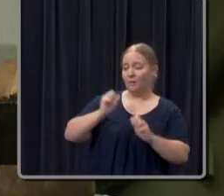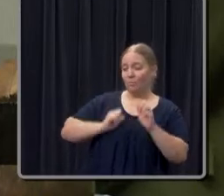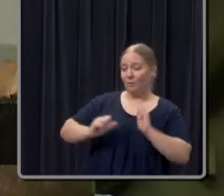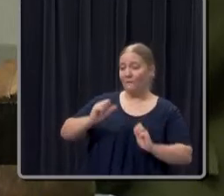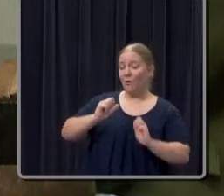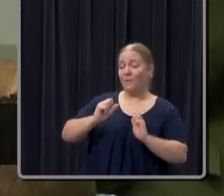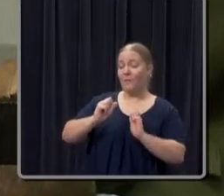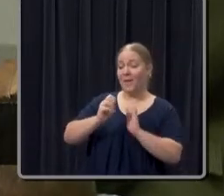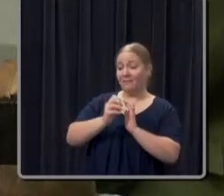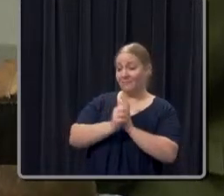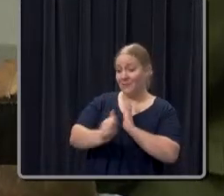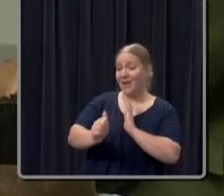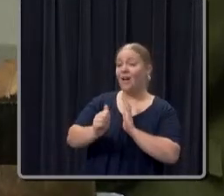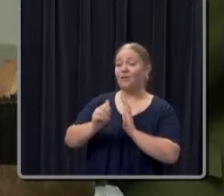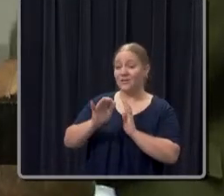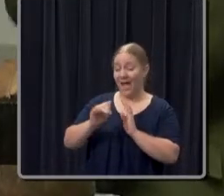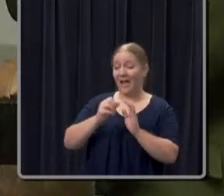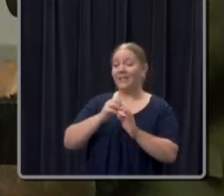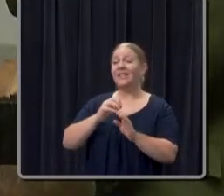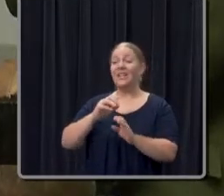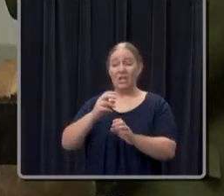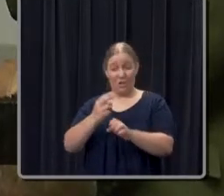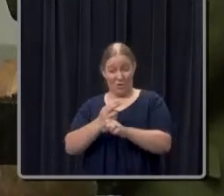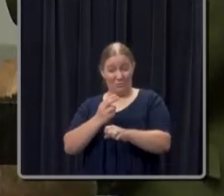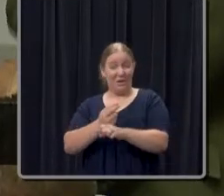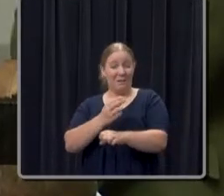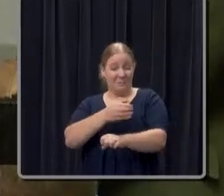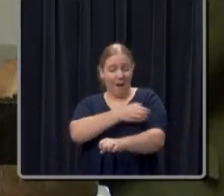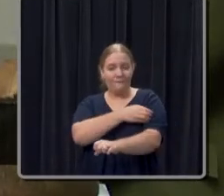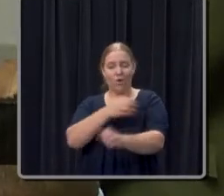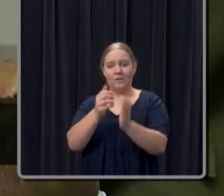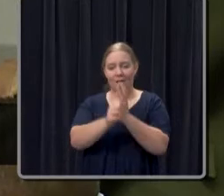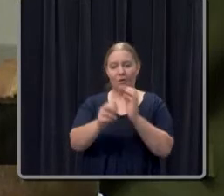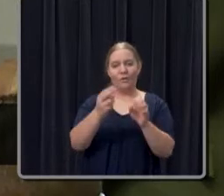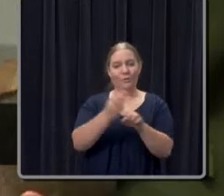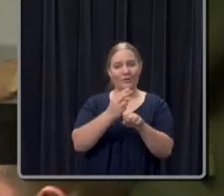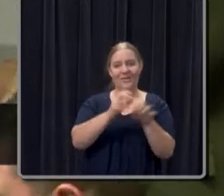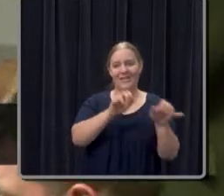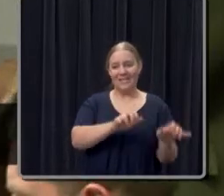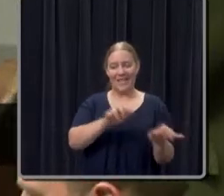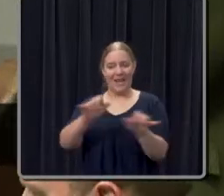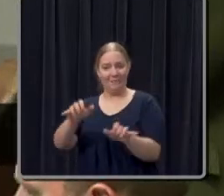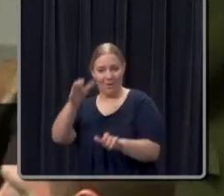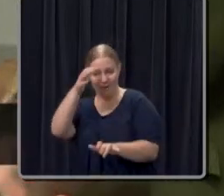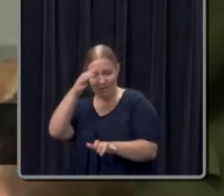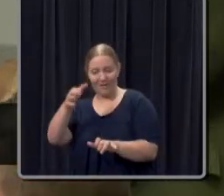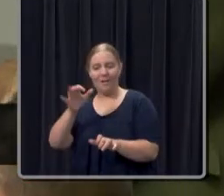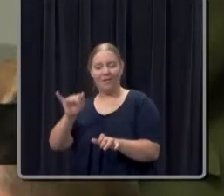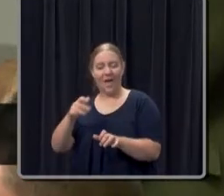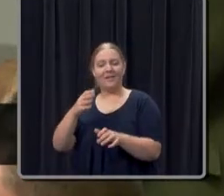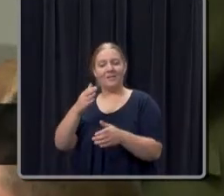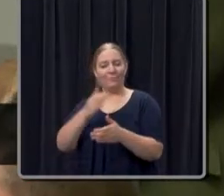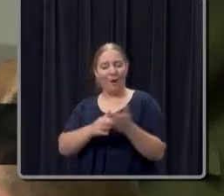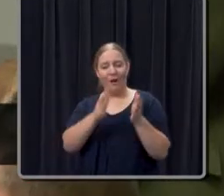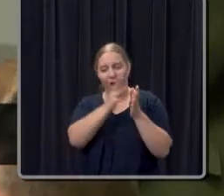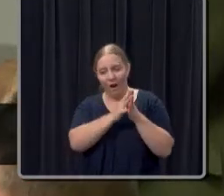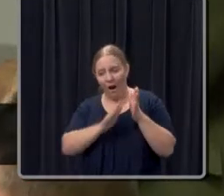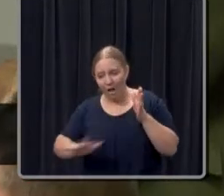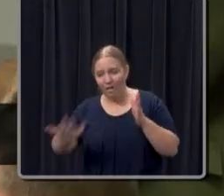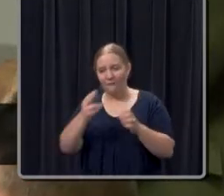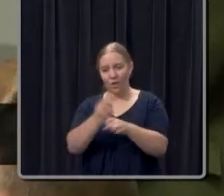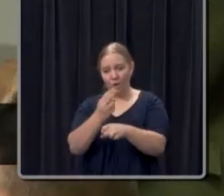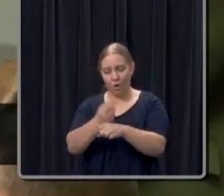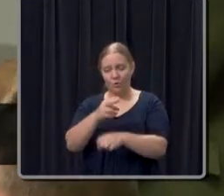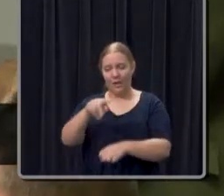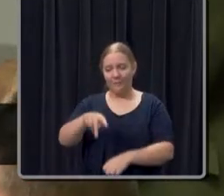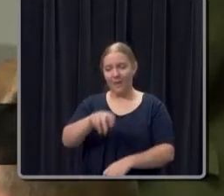PLCs, like that's pretty powerful as well. They're using that same practice. And so for us, that's just a piece across the board. But it is a